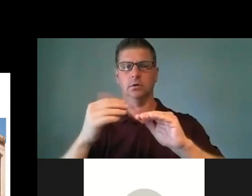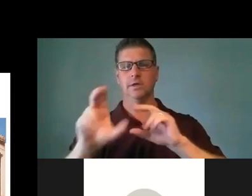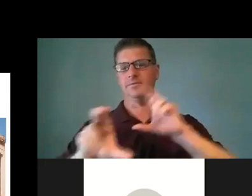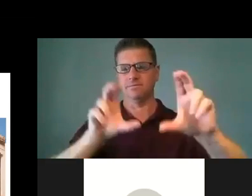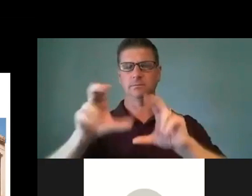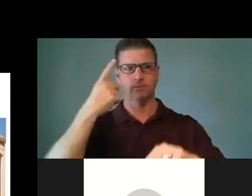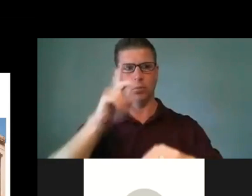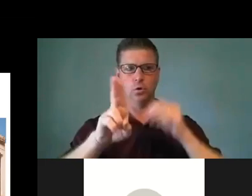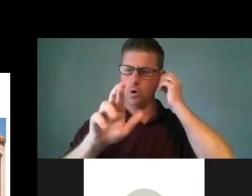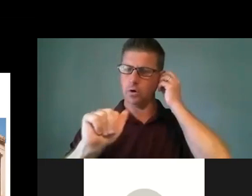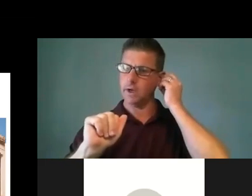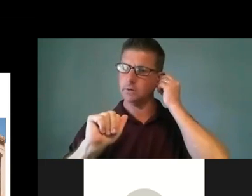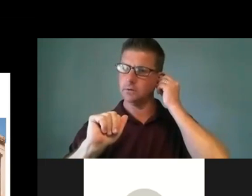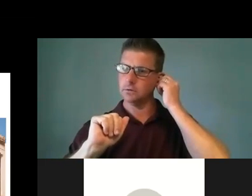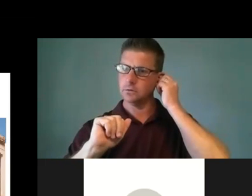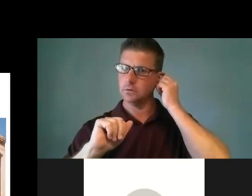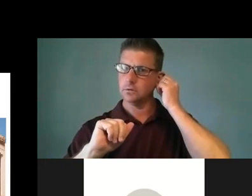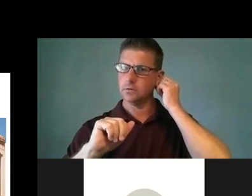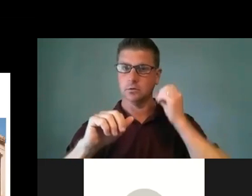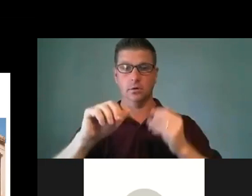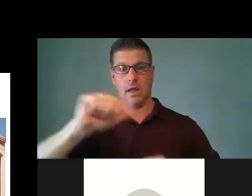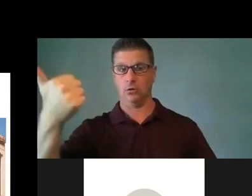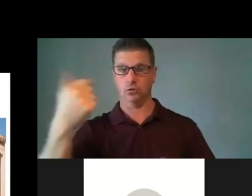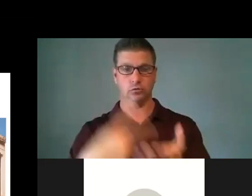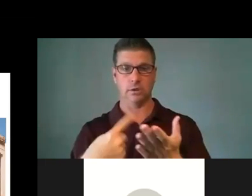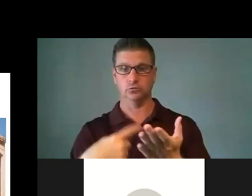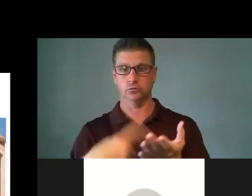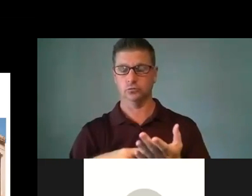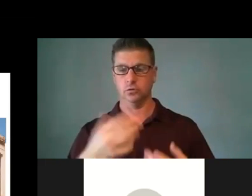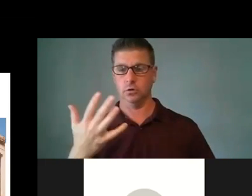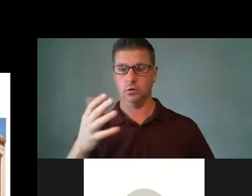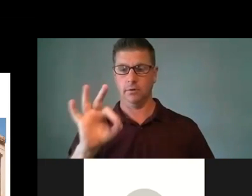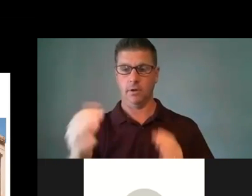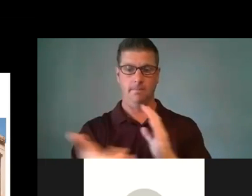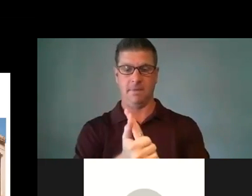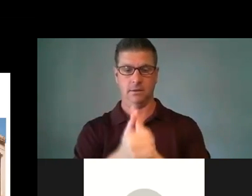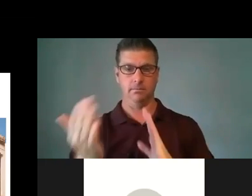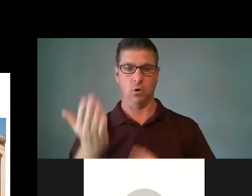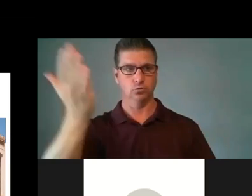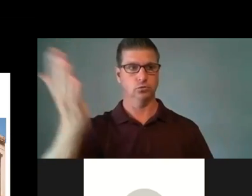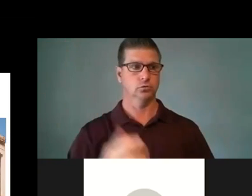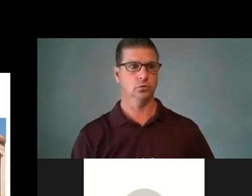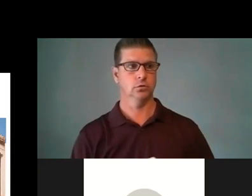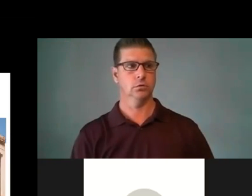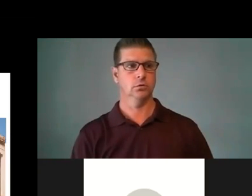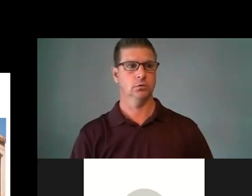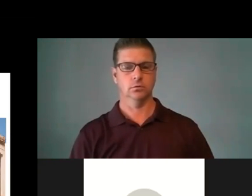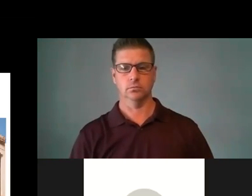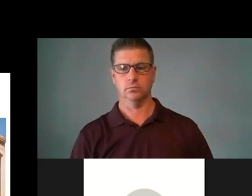URA. Is there any further discussion of the amended motions?